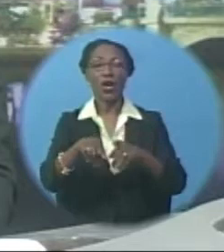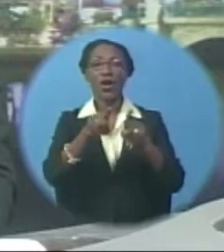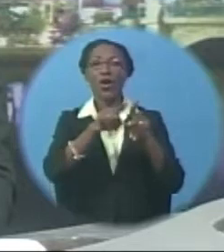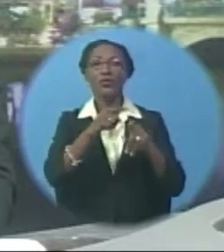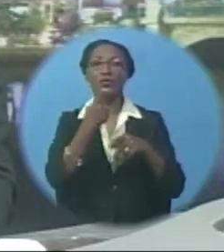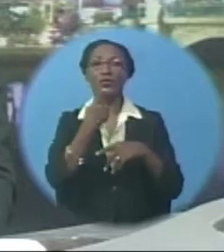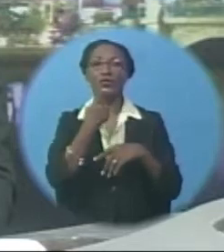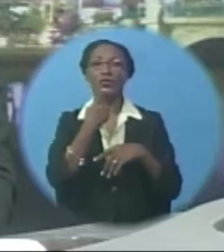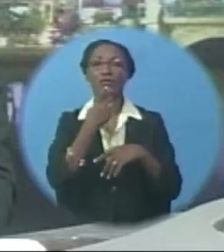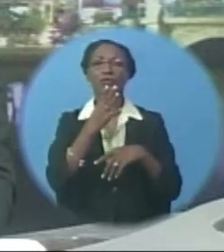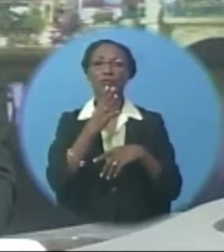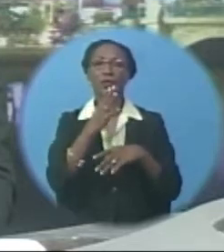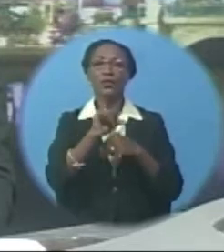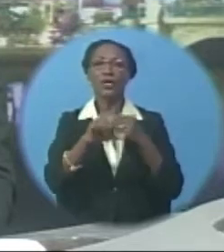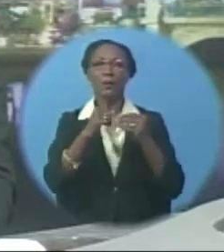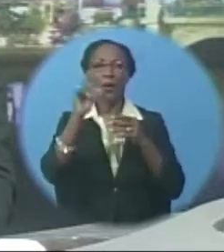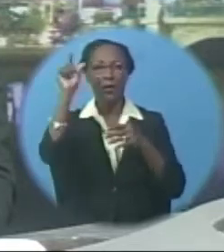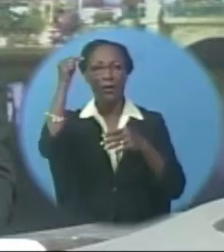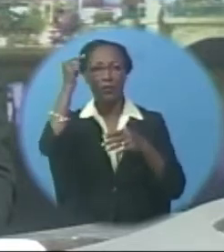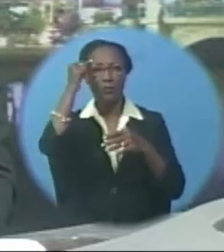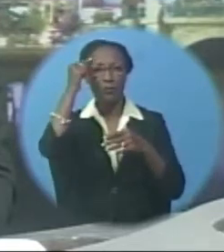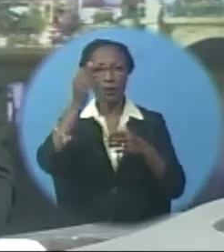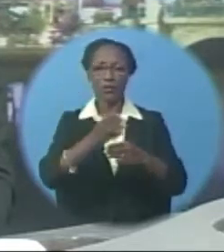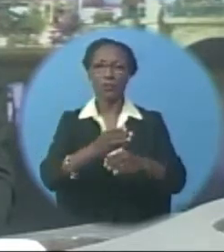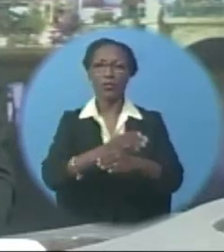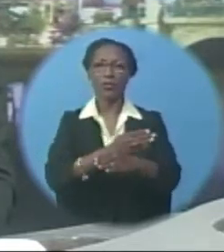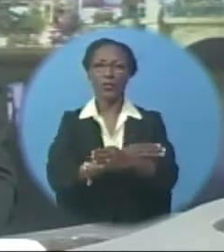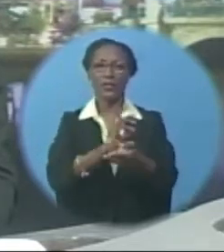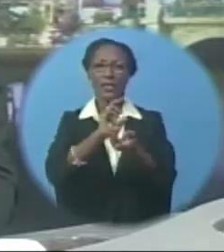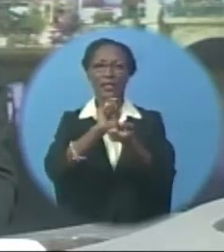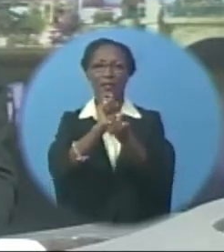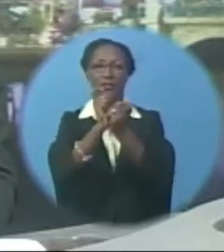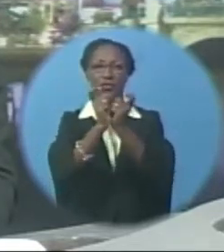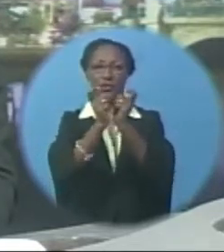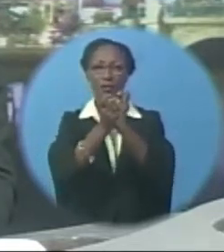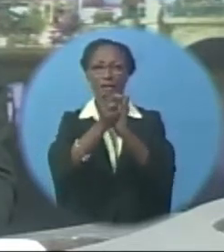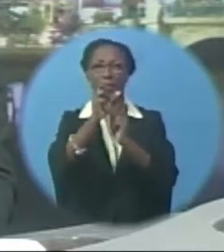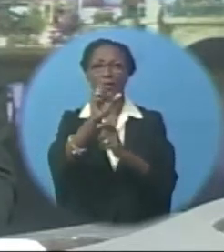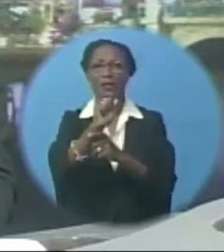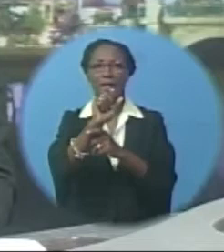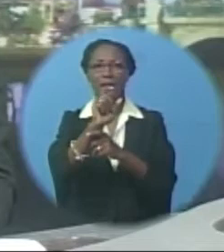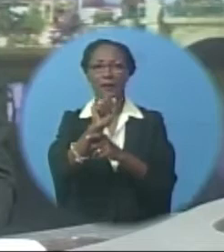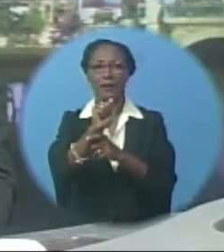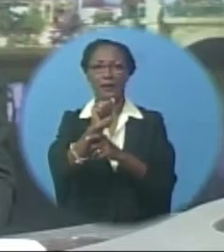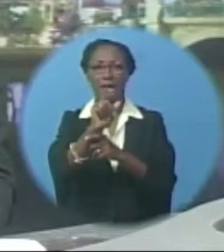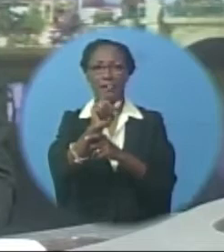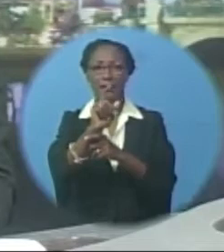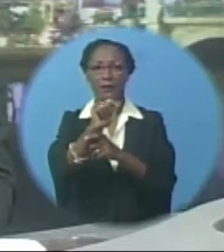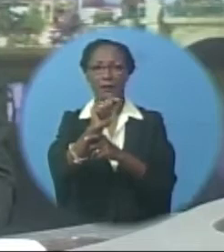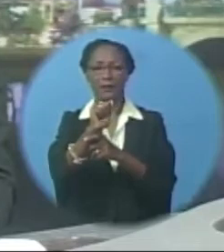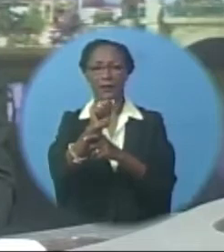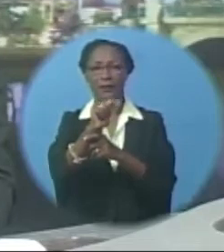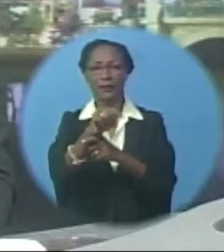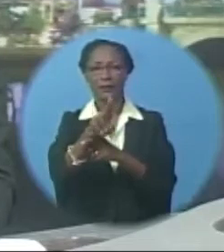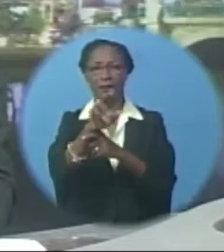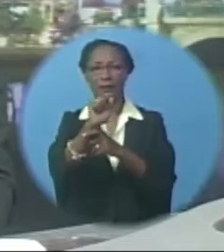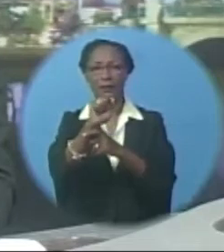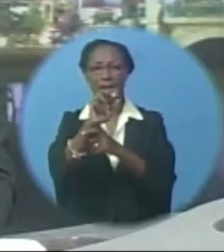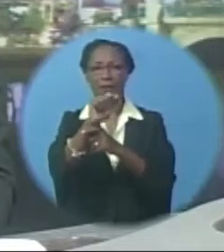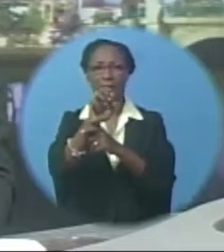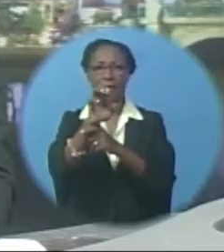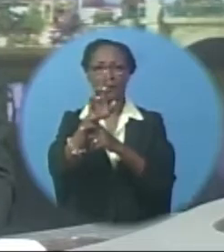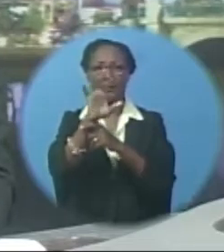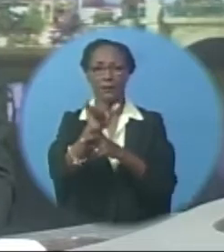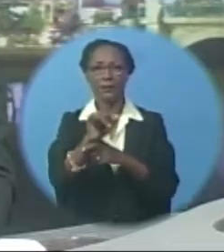government's progress in the reforming of statutory corporations. He says the Ministry of Sports has begun intense work with